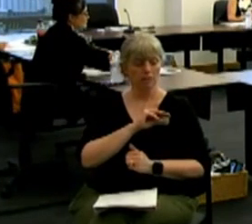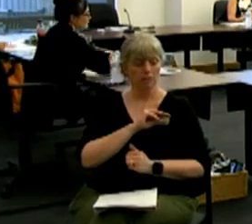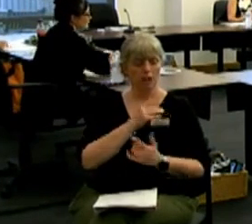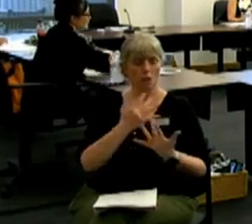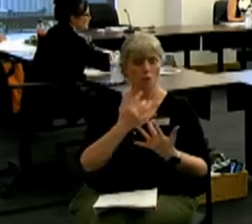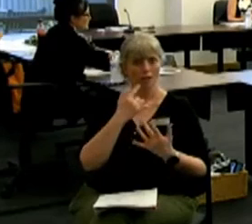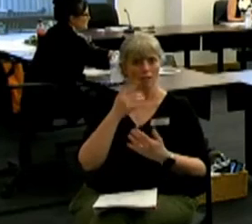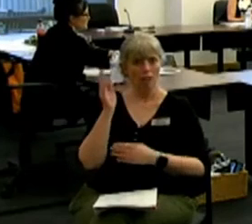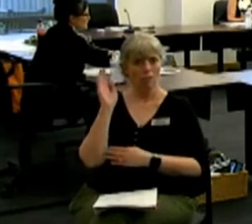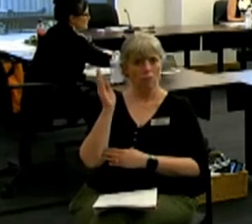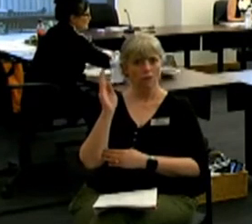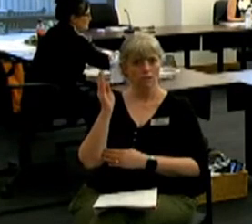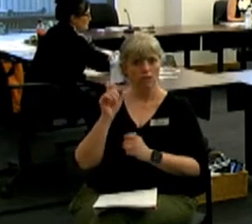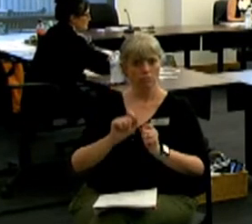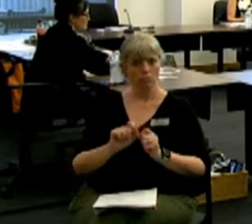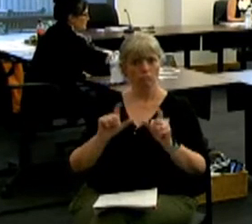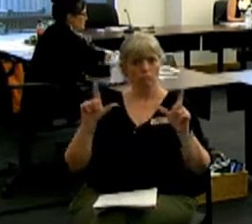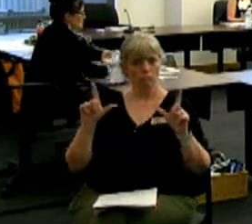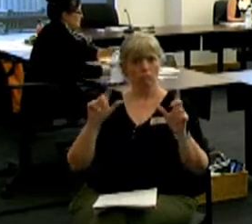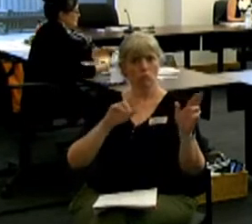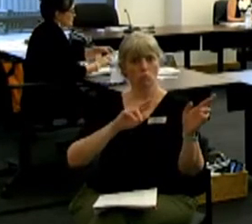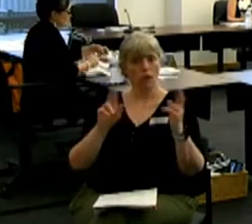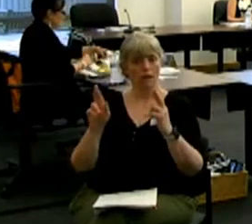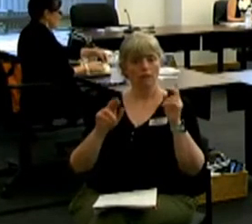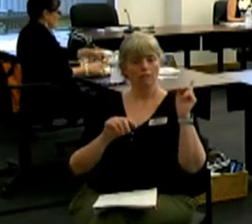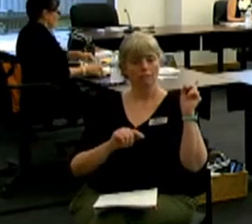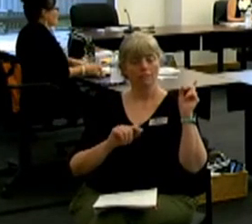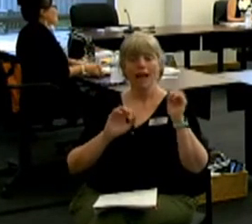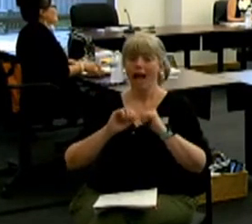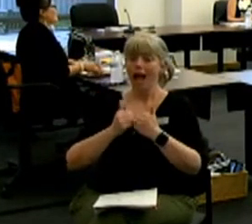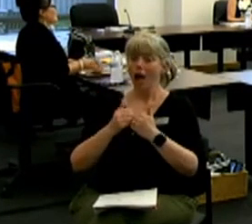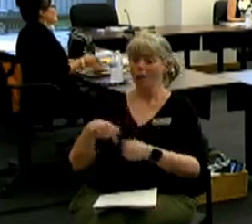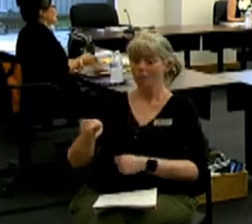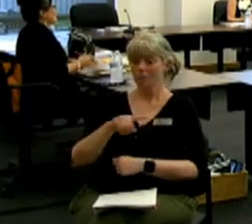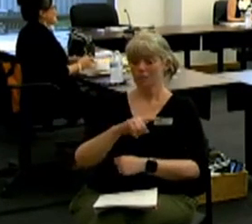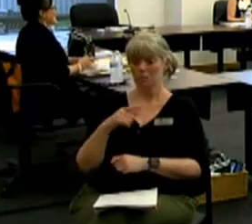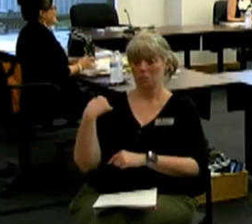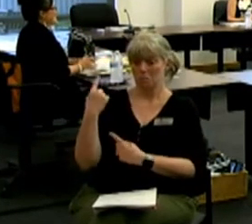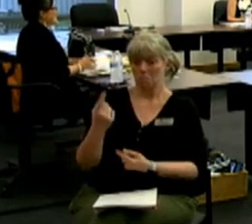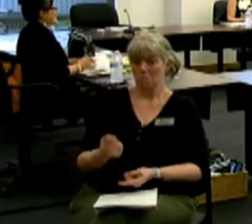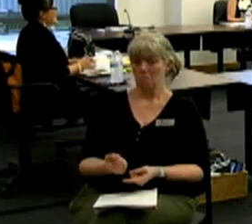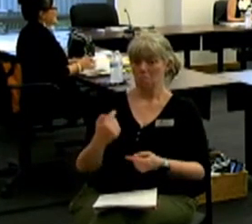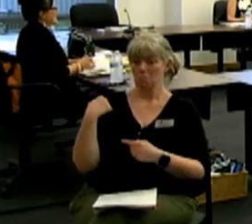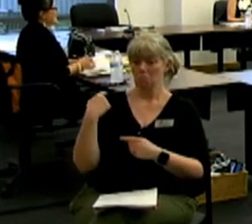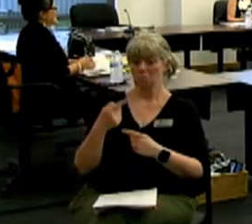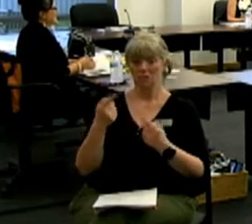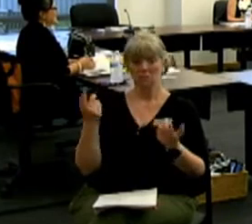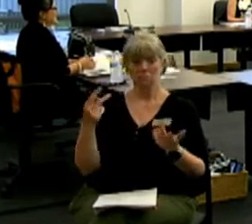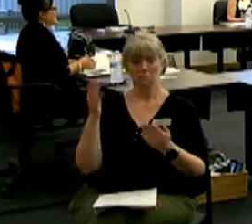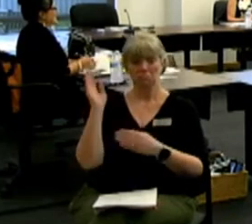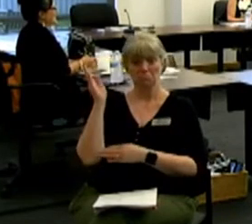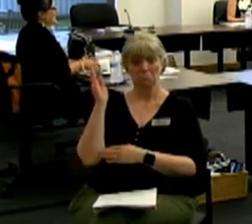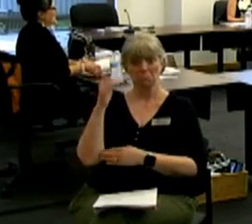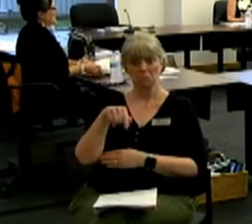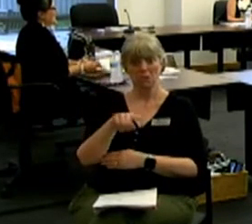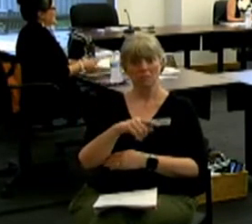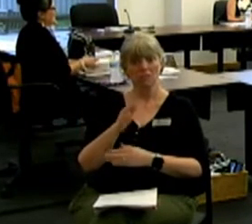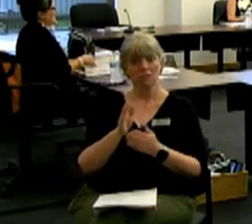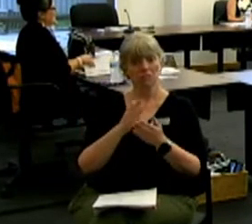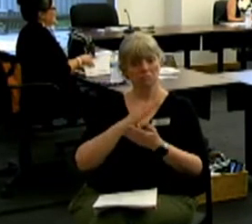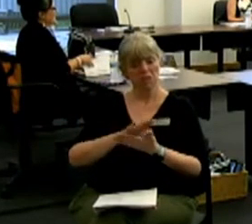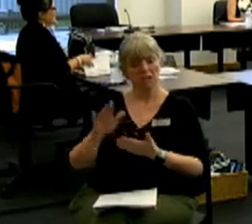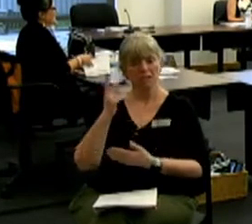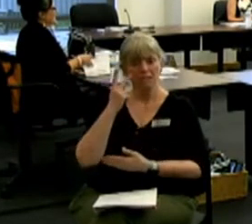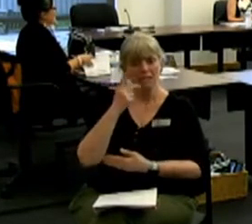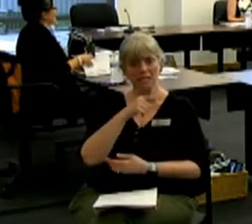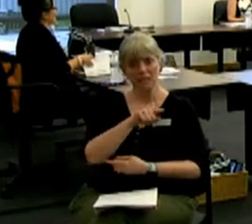Wait until my presentation comes up. How is everybody? It's been a while since I've been up here at the dais. Nice to see you and good